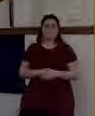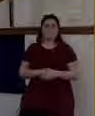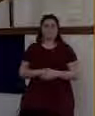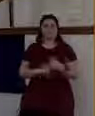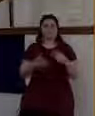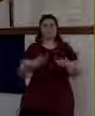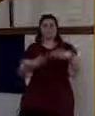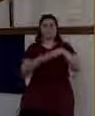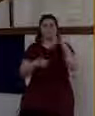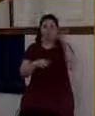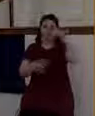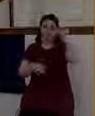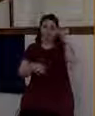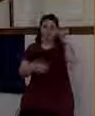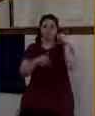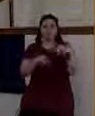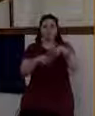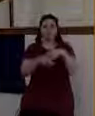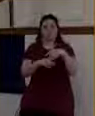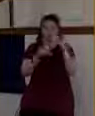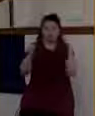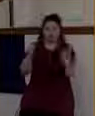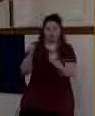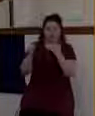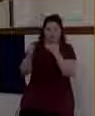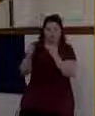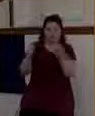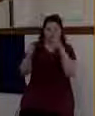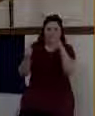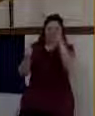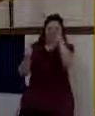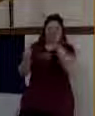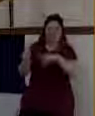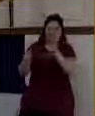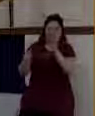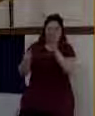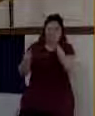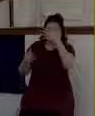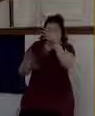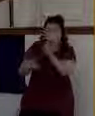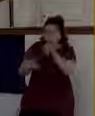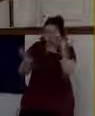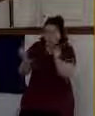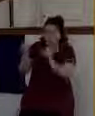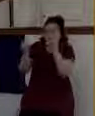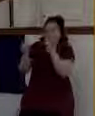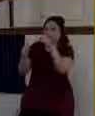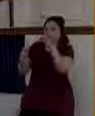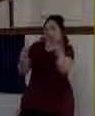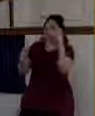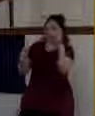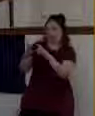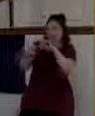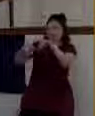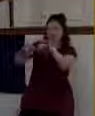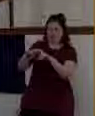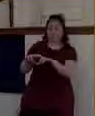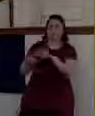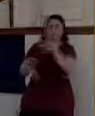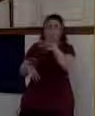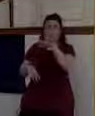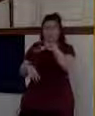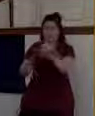rode thereon. And he went after the man of God, and he found him sitting under an oak. And he said unto them, art thou the man of God that came from Judah? And he